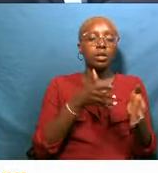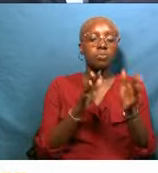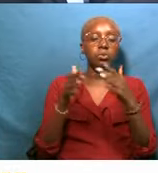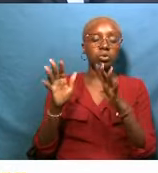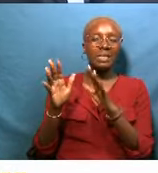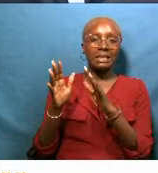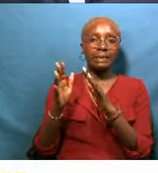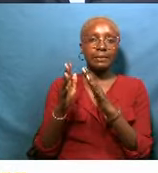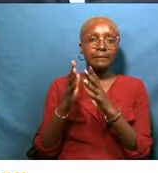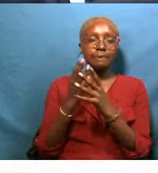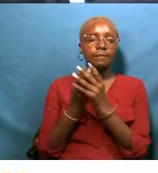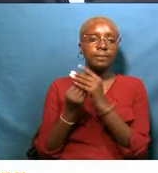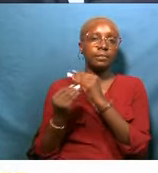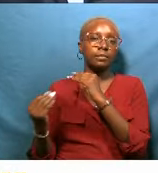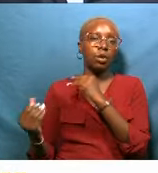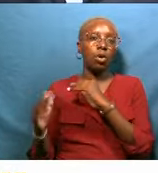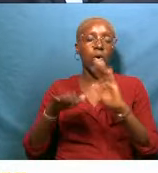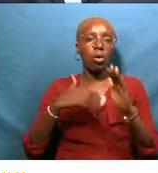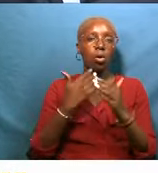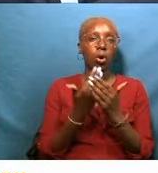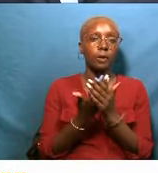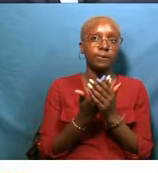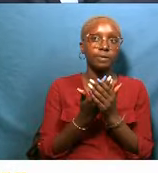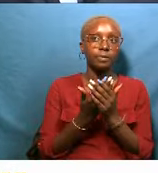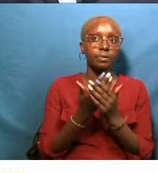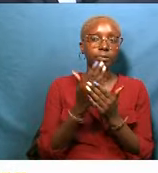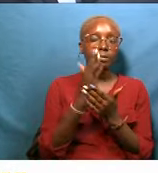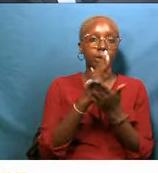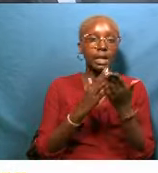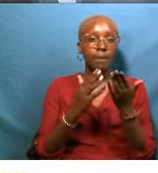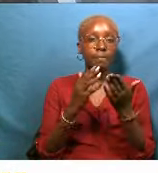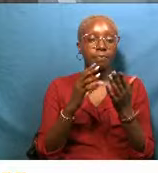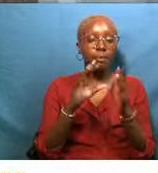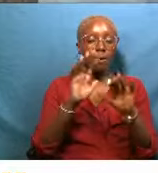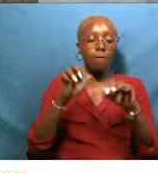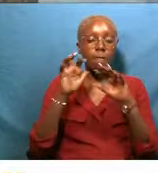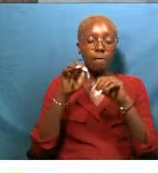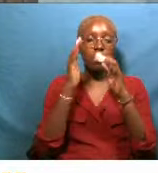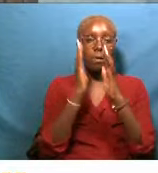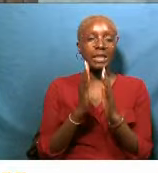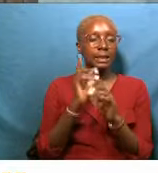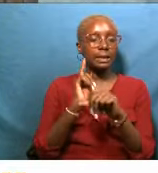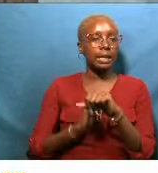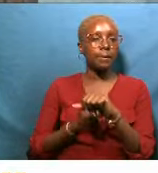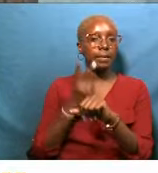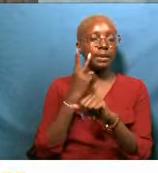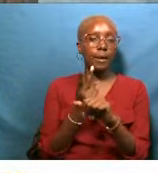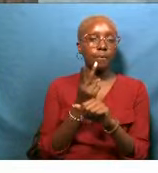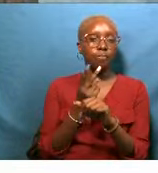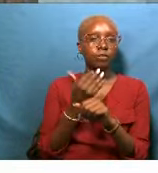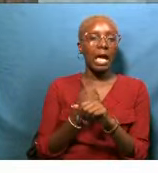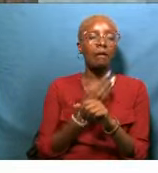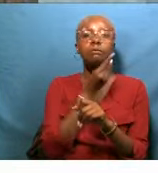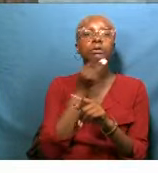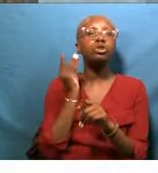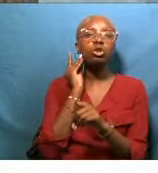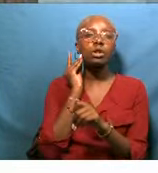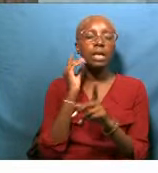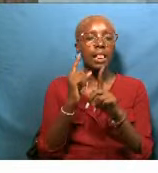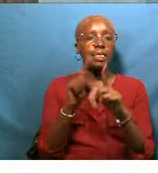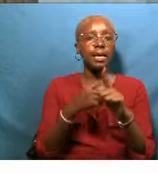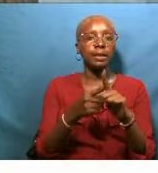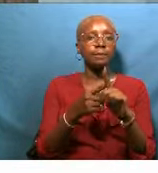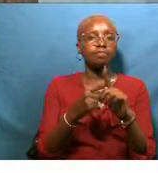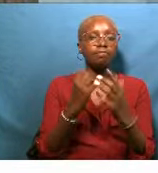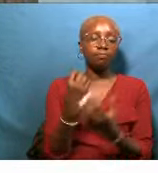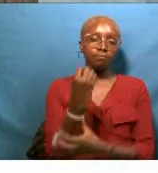diminish. Those who are farmers, when the drought and the crops did not mature, are sent into